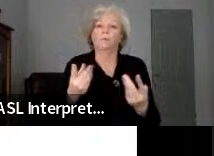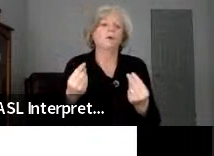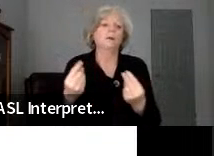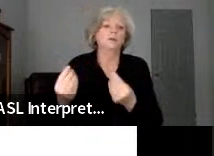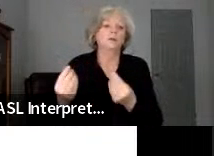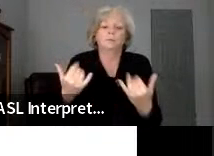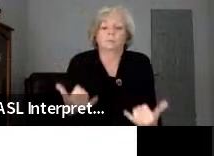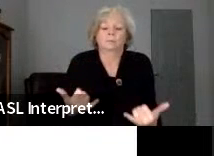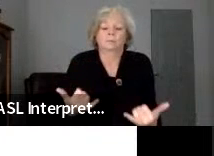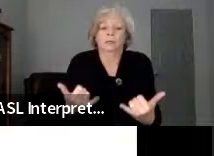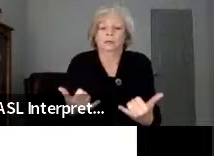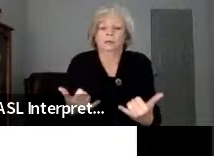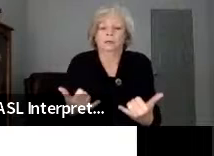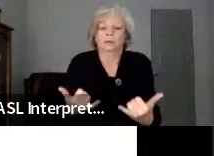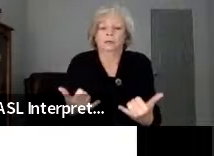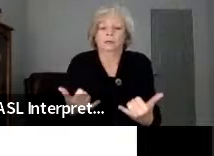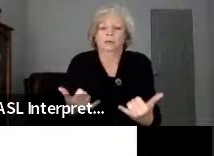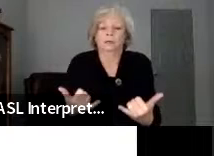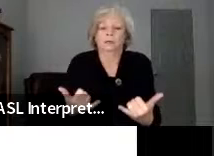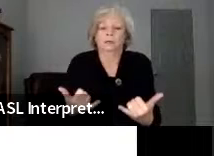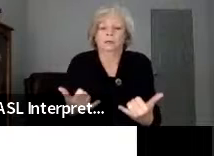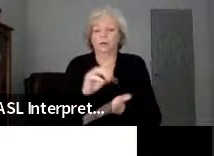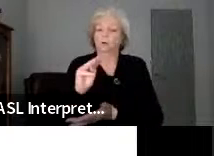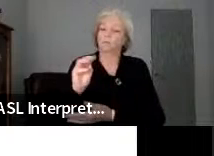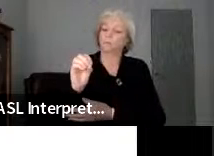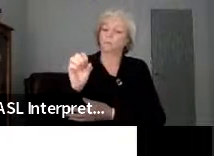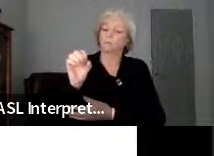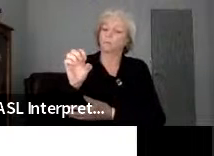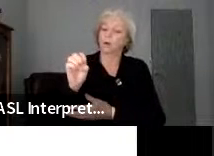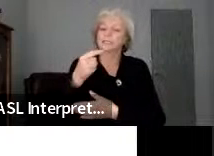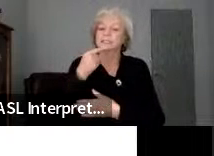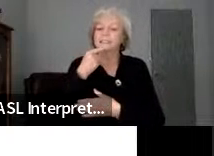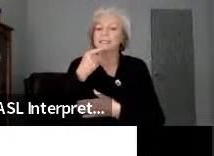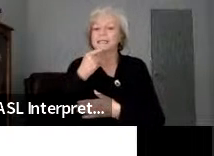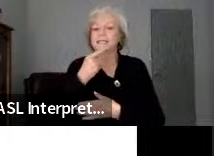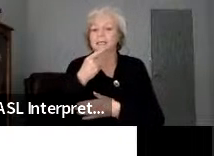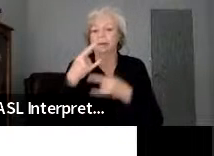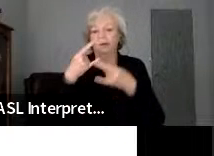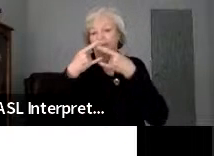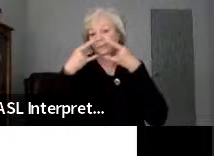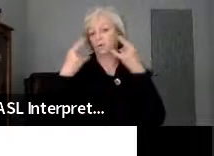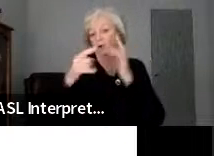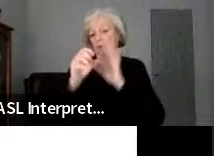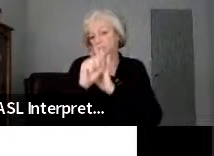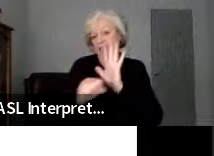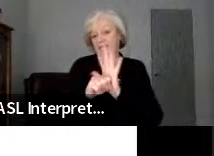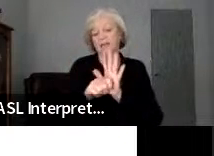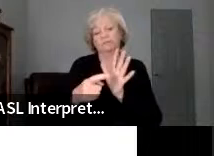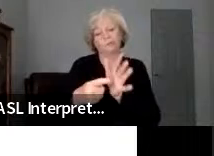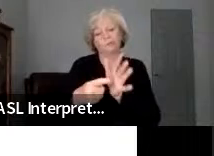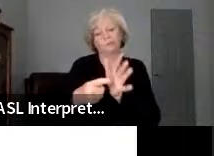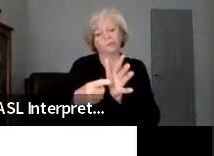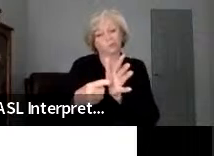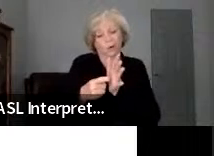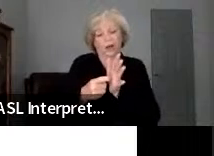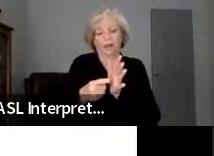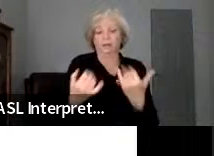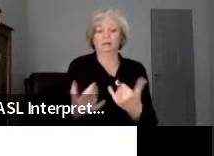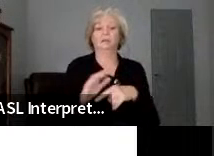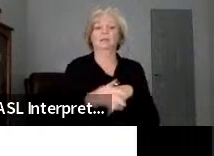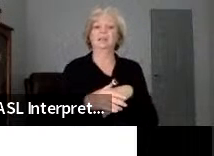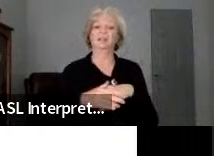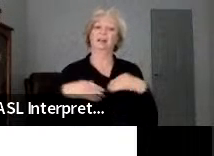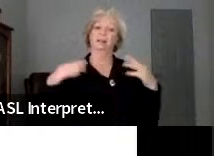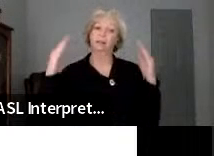this, Dr. Moss mentioned the new statewide masking requirement and some other policies that the state is putting out. So that hopefully will buy us some